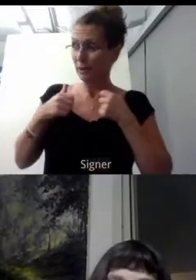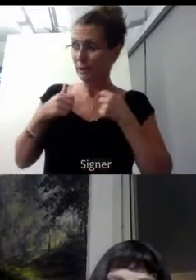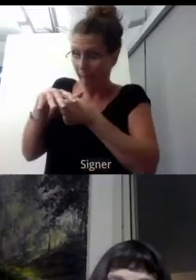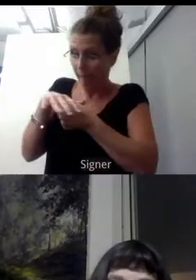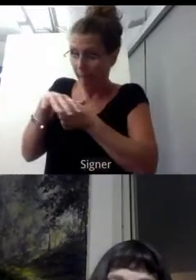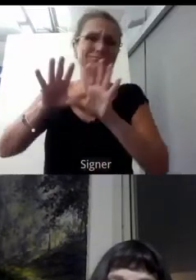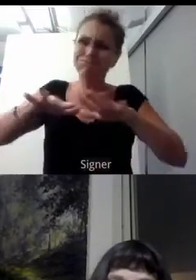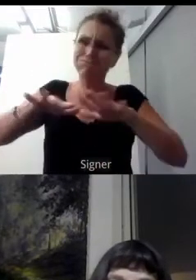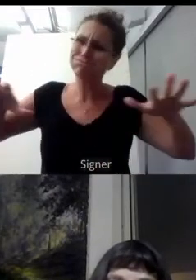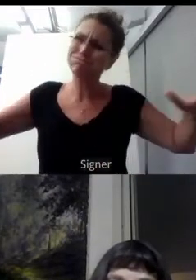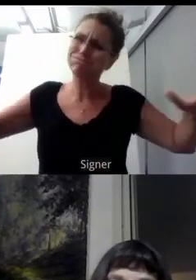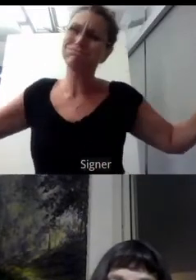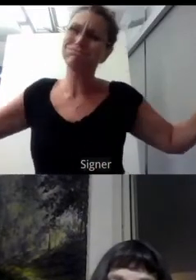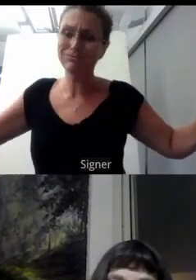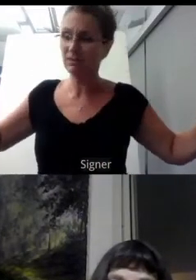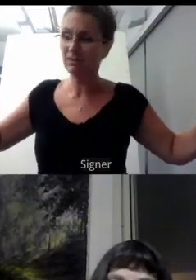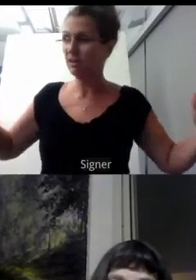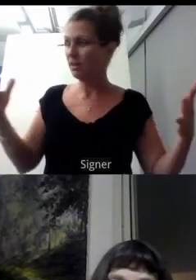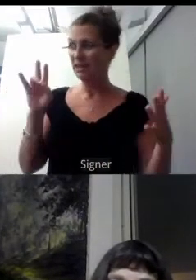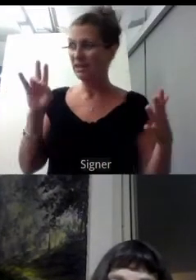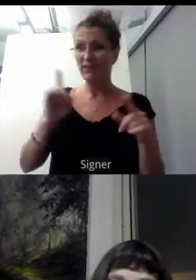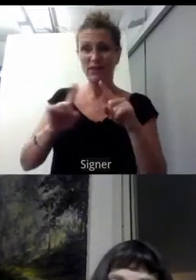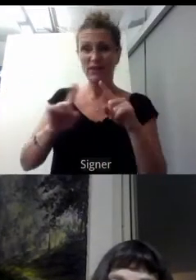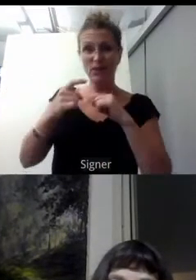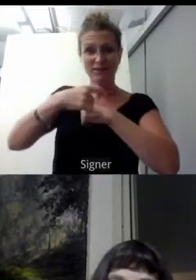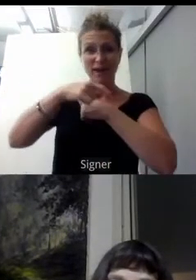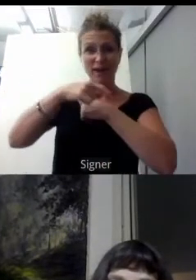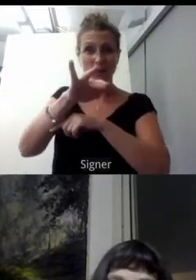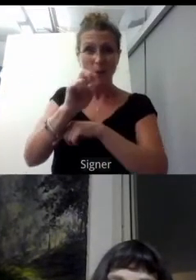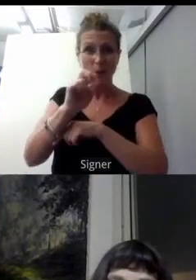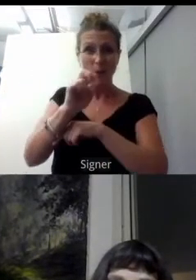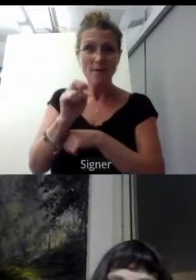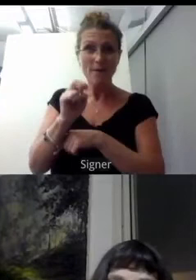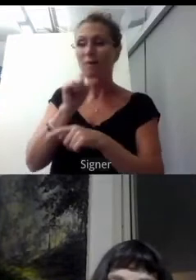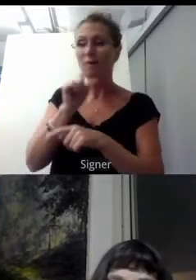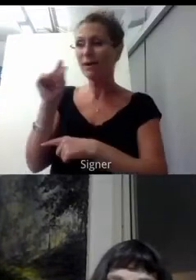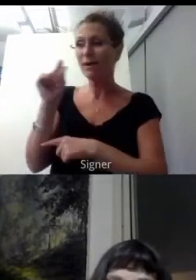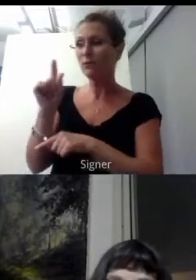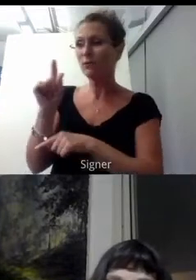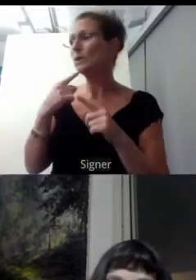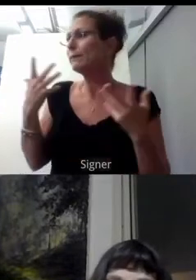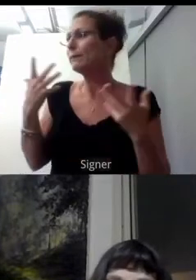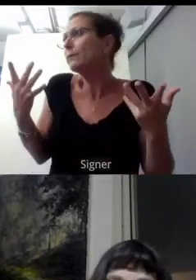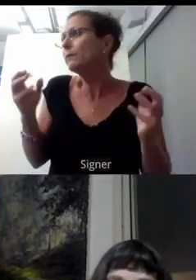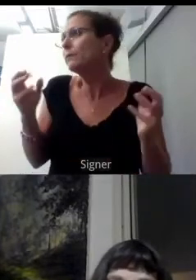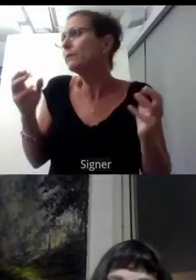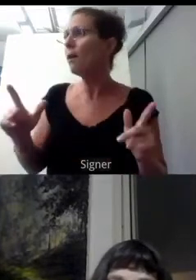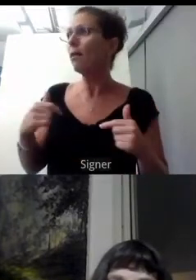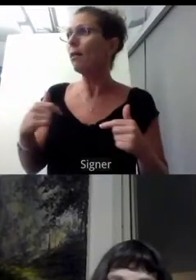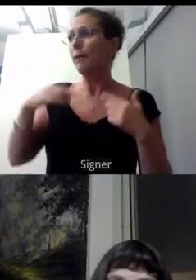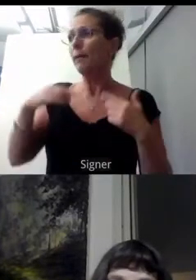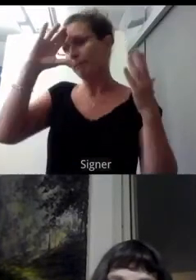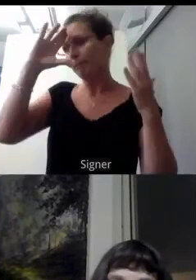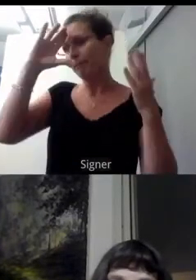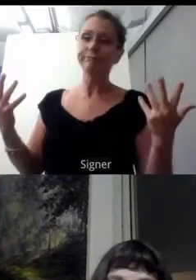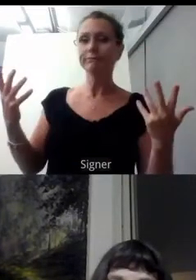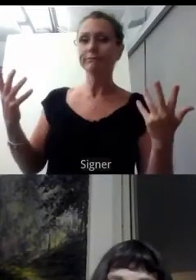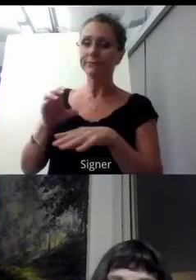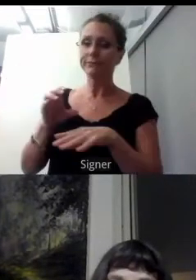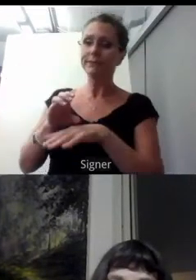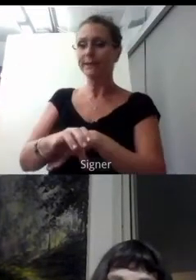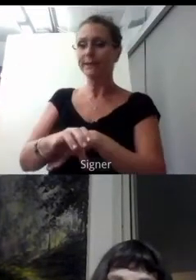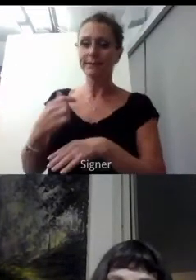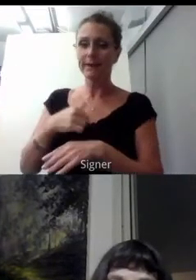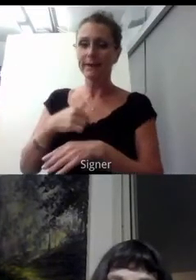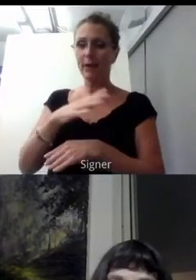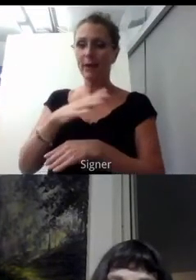zones, for a government to simply expect that we will send in our email, our comments, I'm certainly not